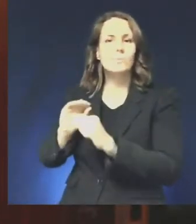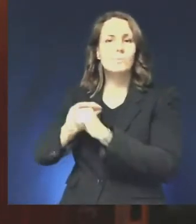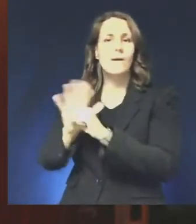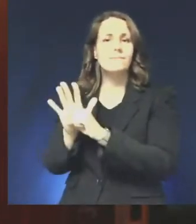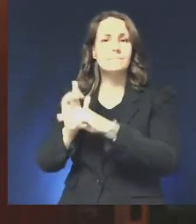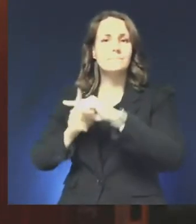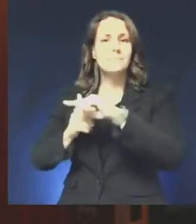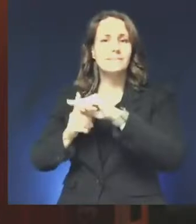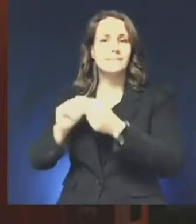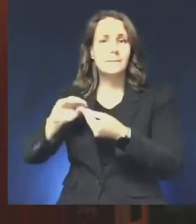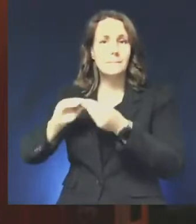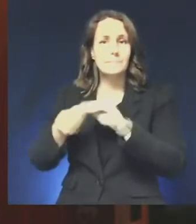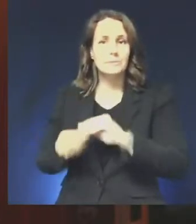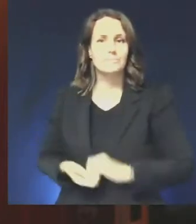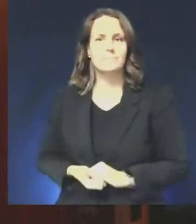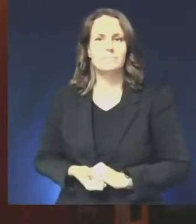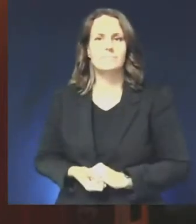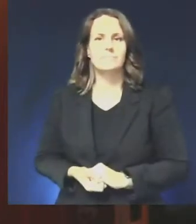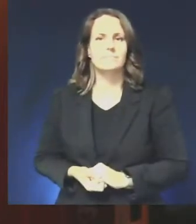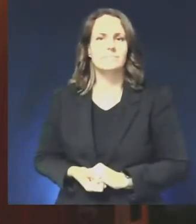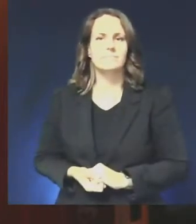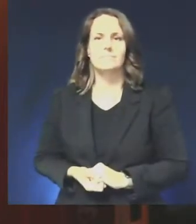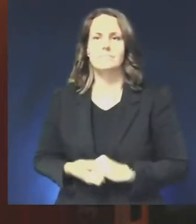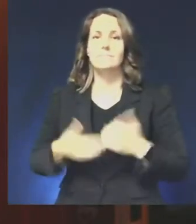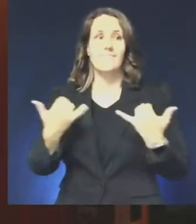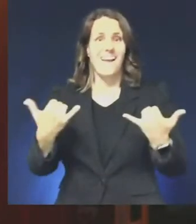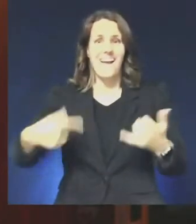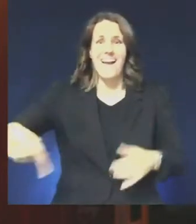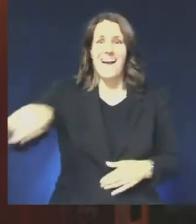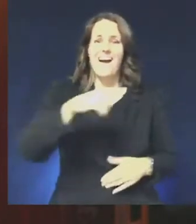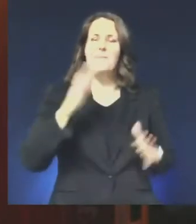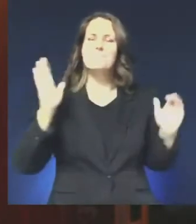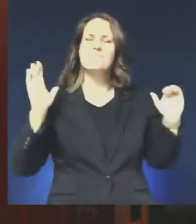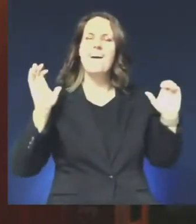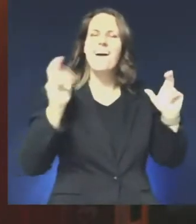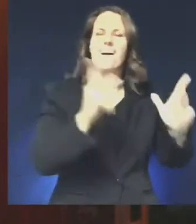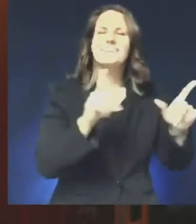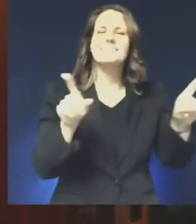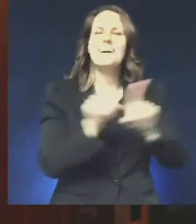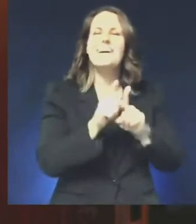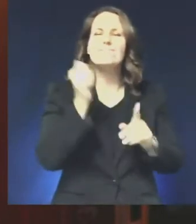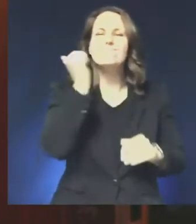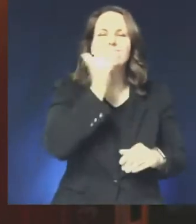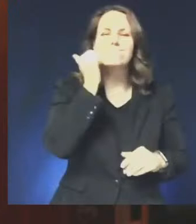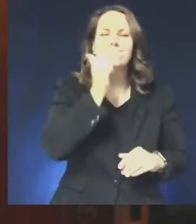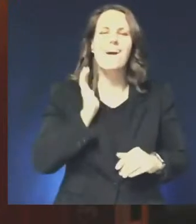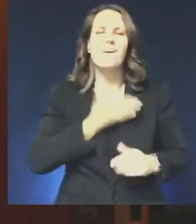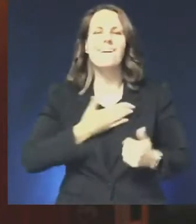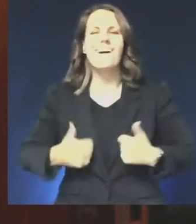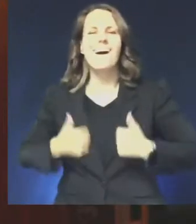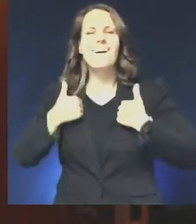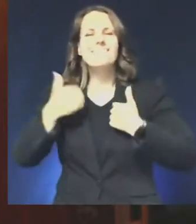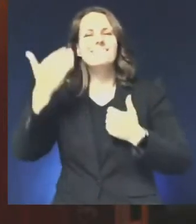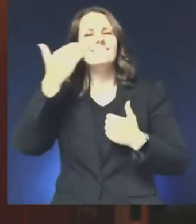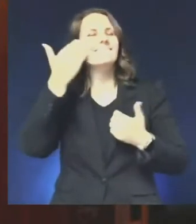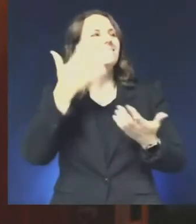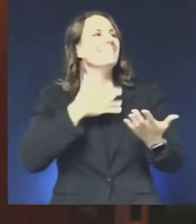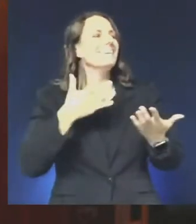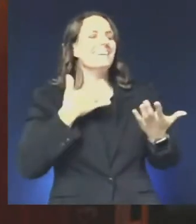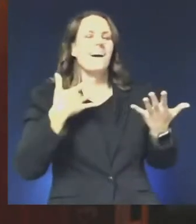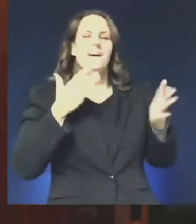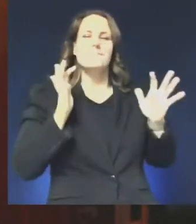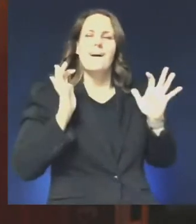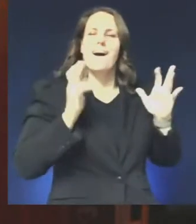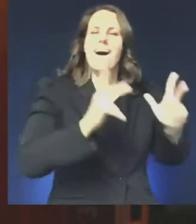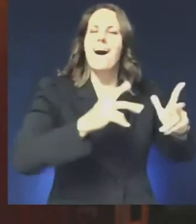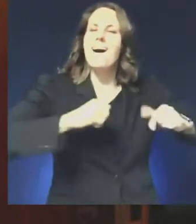people we love. Our small businesses and tourism attractions are welcoming visitors back, and our workers are getting back to